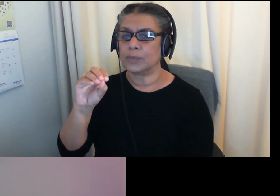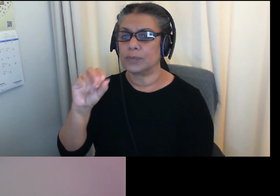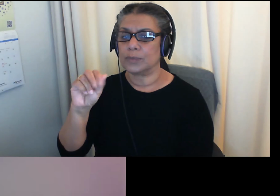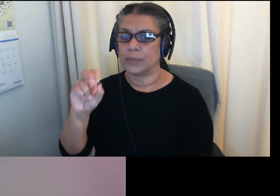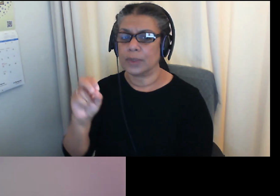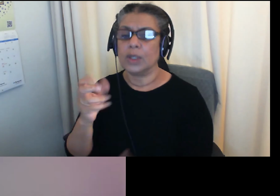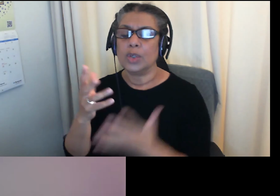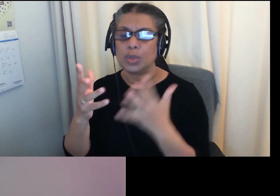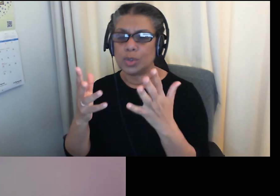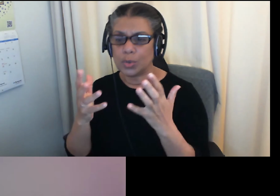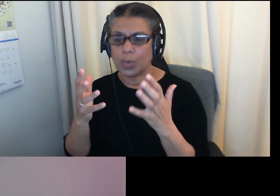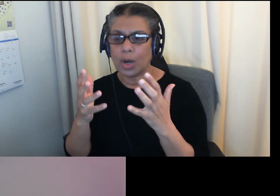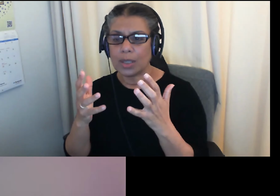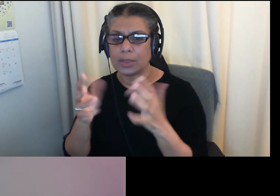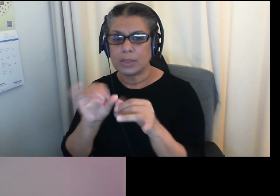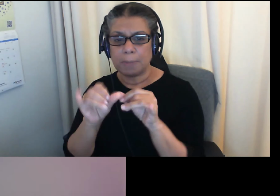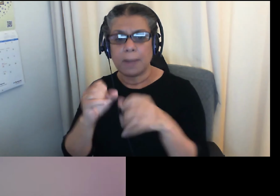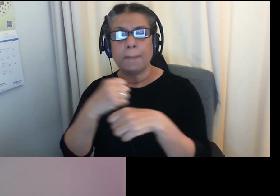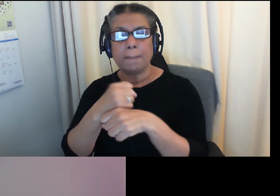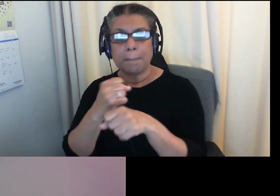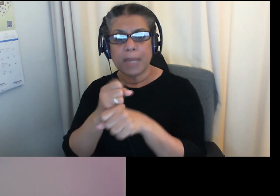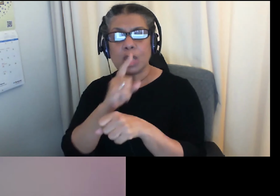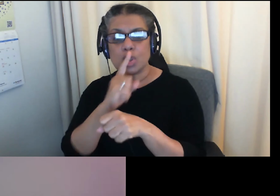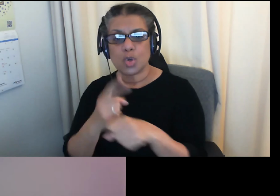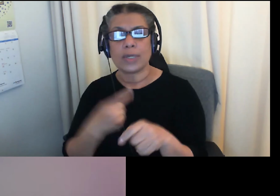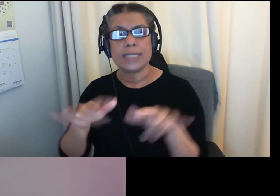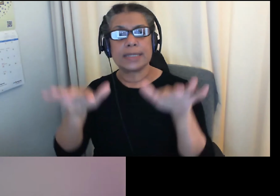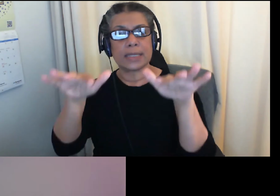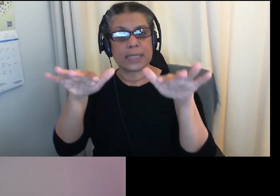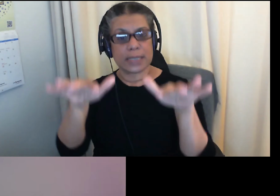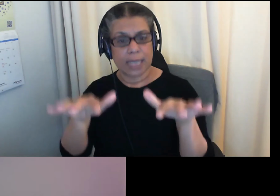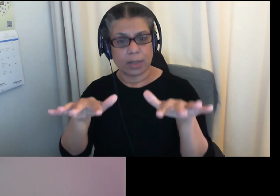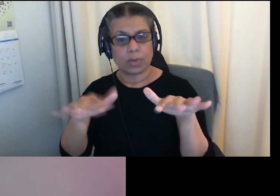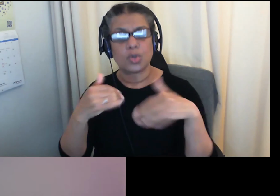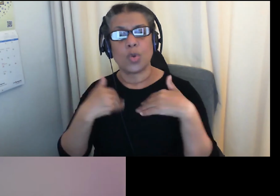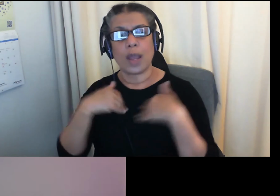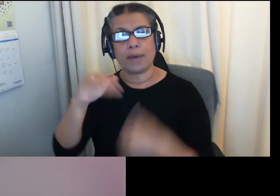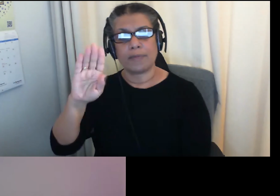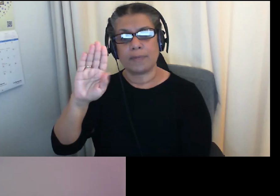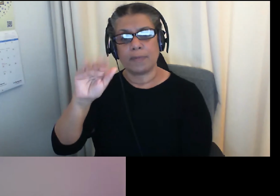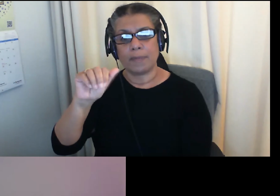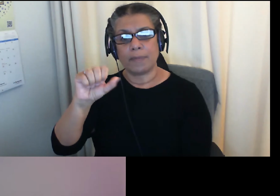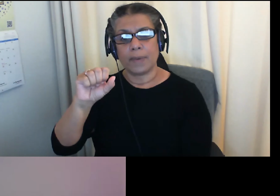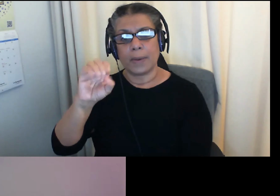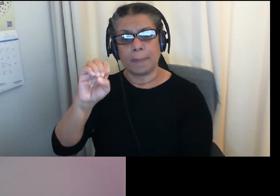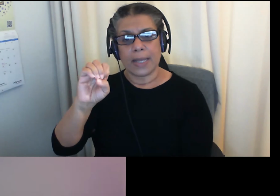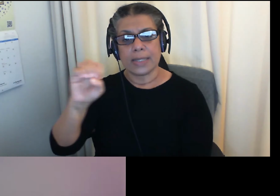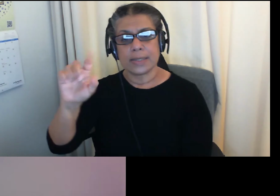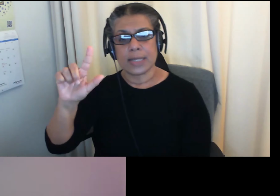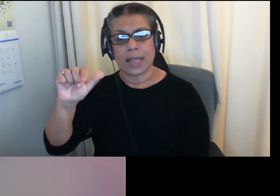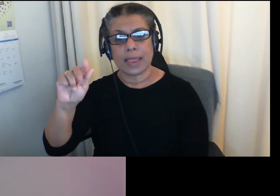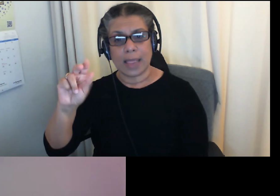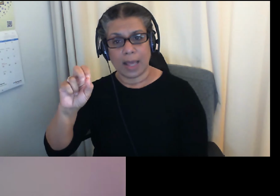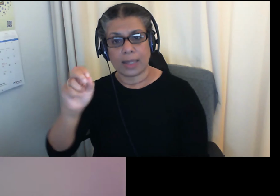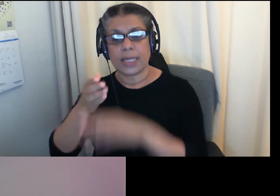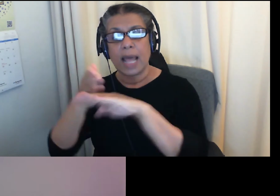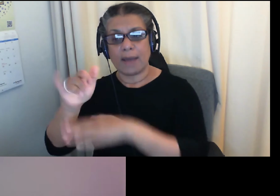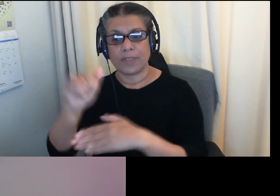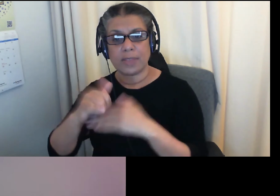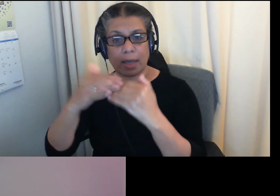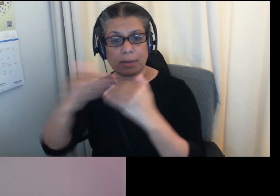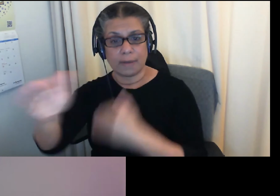measures, first of all, just to make sure you got it settled so that you've got the baseline, and then you take it from there. So yes,